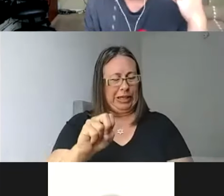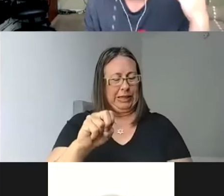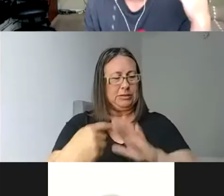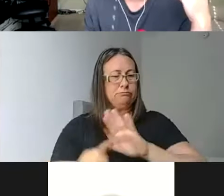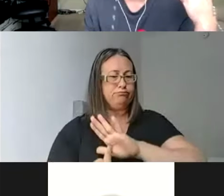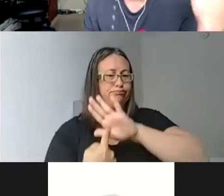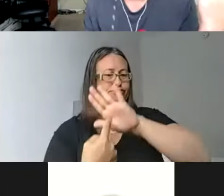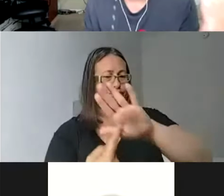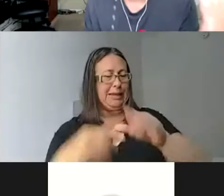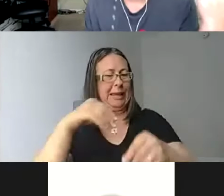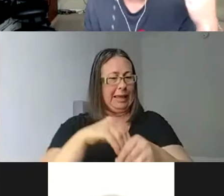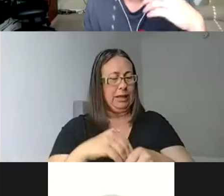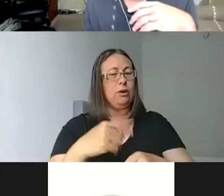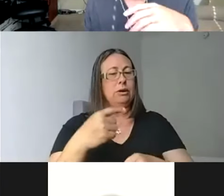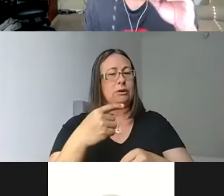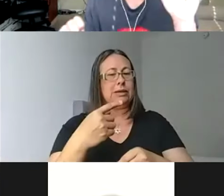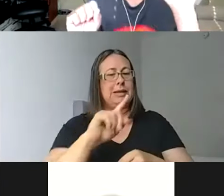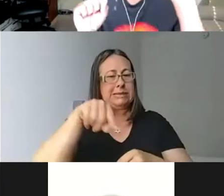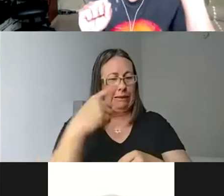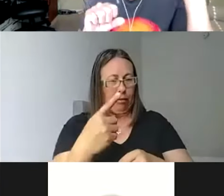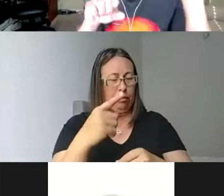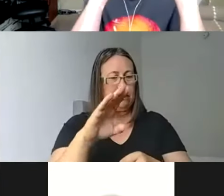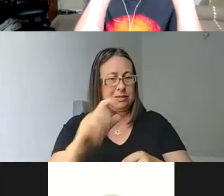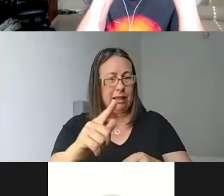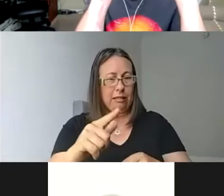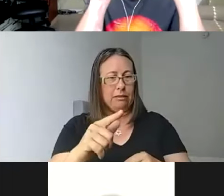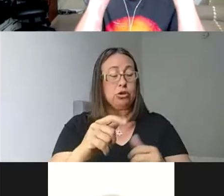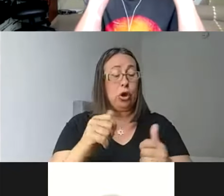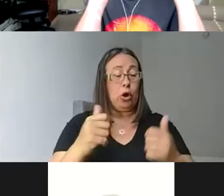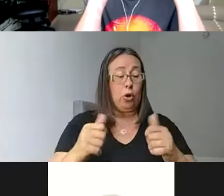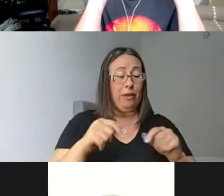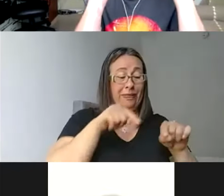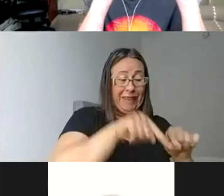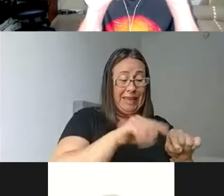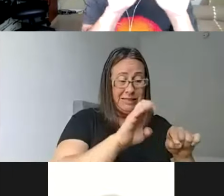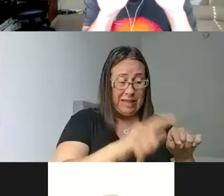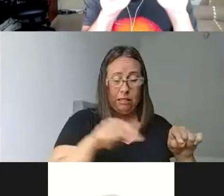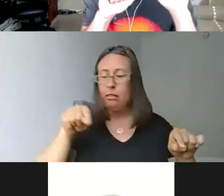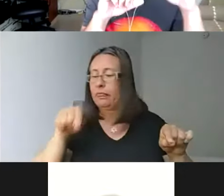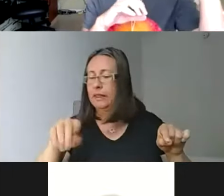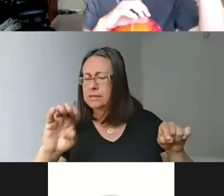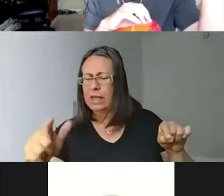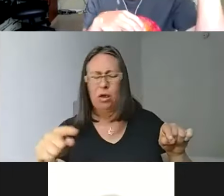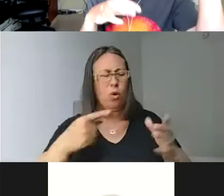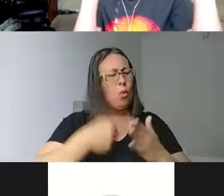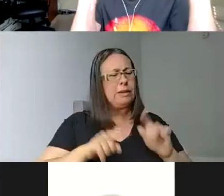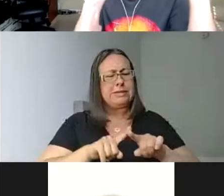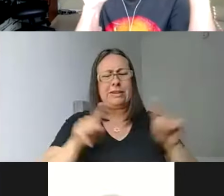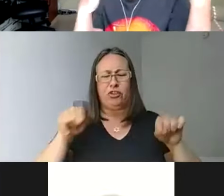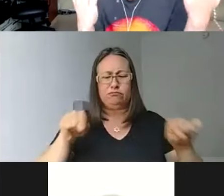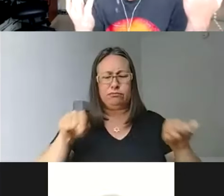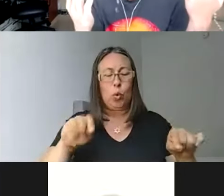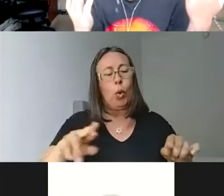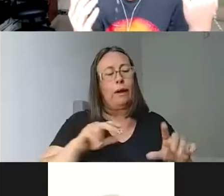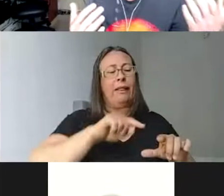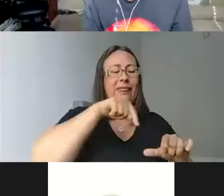cell, and at what levels. And so you can ask between this cell and this cell, what's different between them, or this pool of cells and this pool of